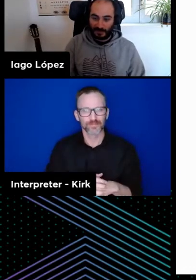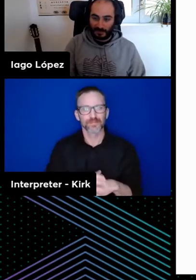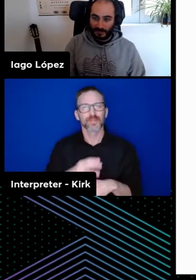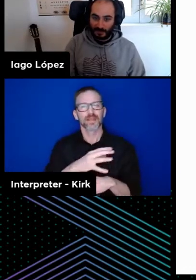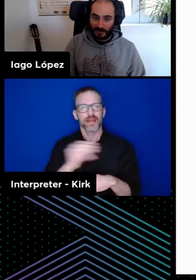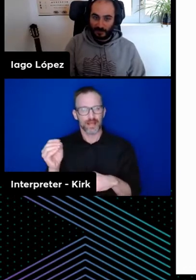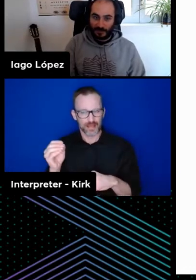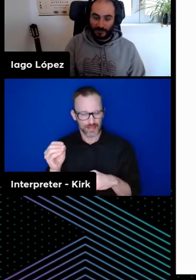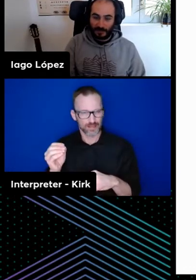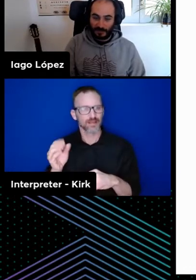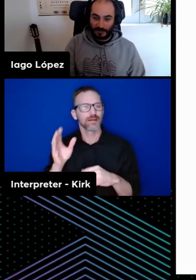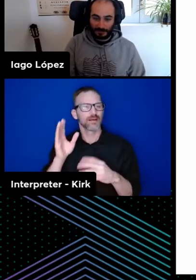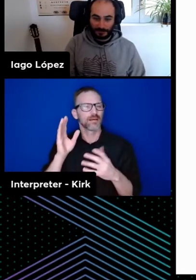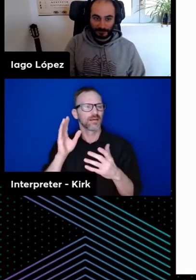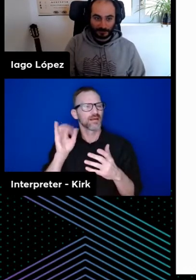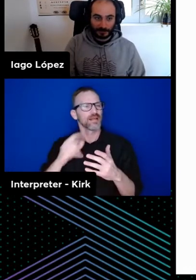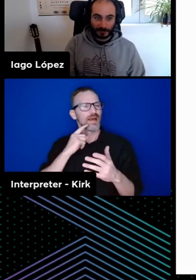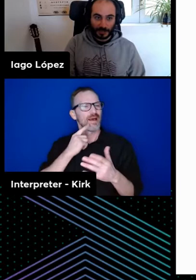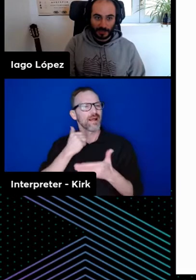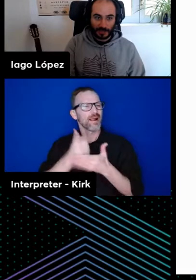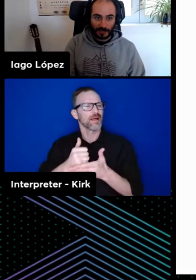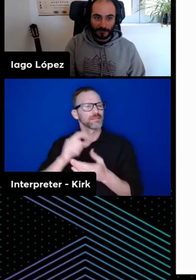this kind of vulnerabilities.